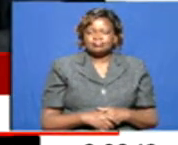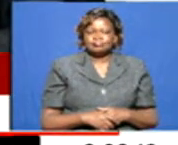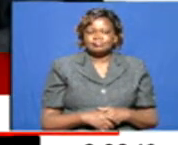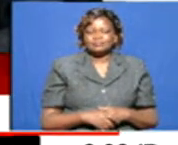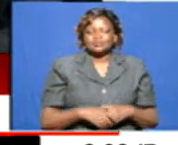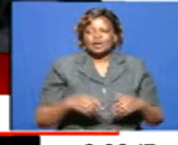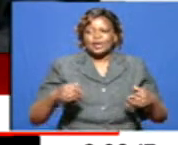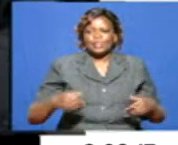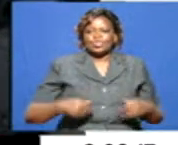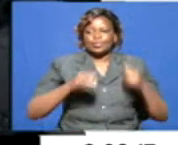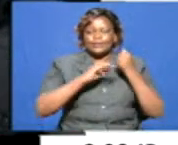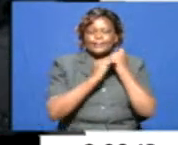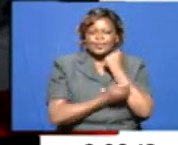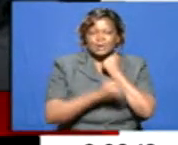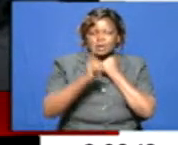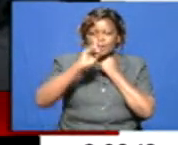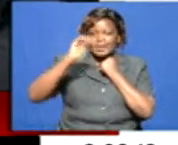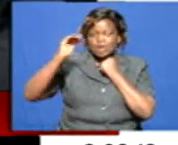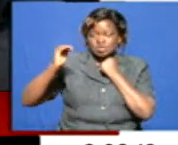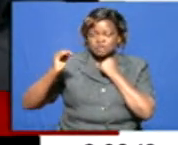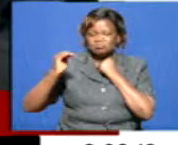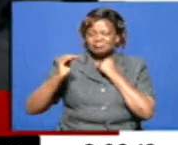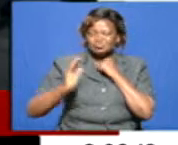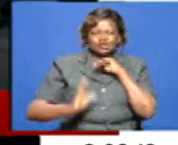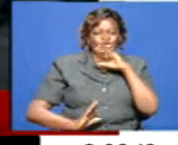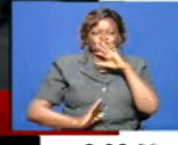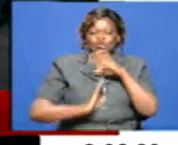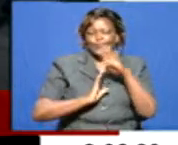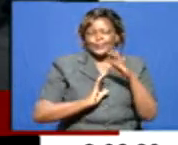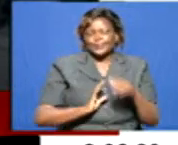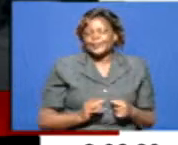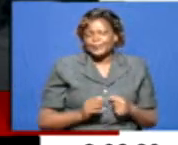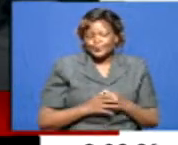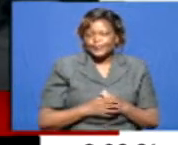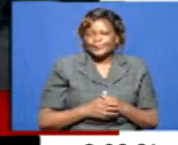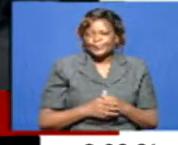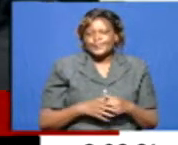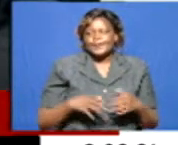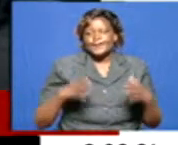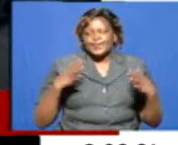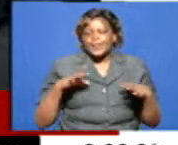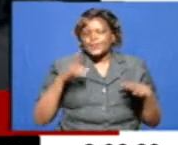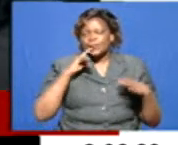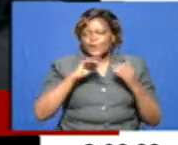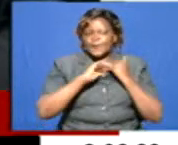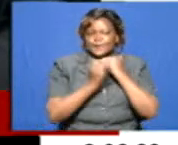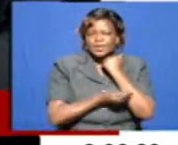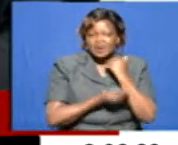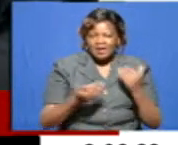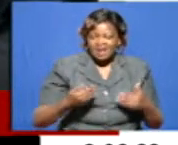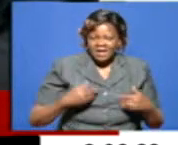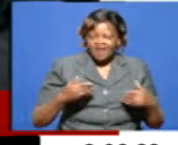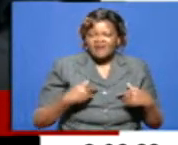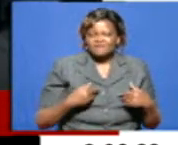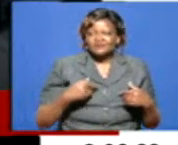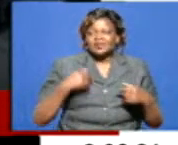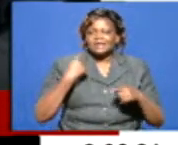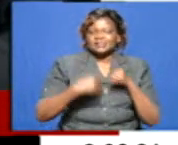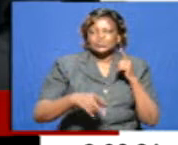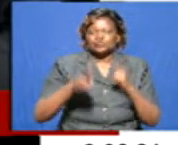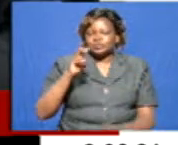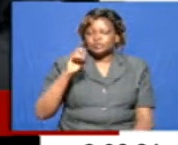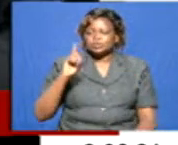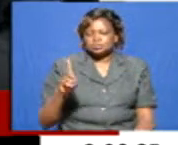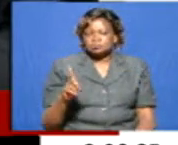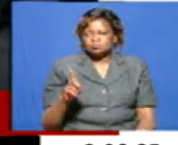pregnancy. Nairobi County recorded the highest number of adolescent pregnancies in the year 2021.